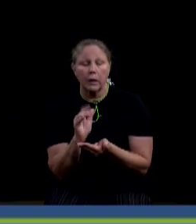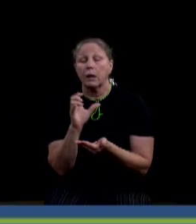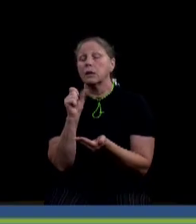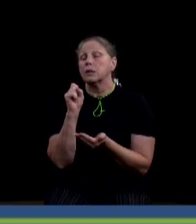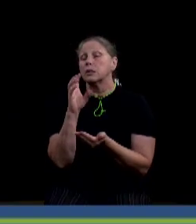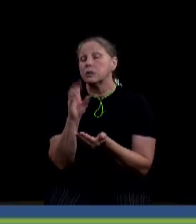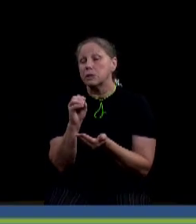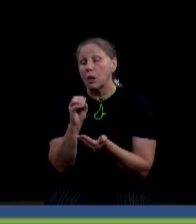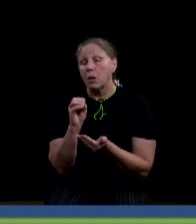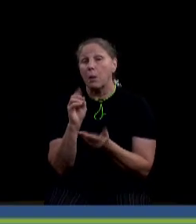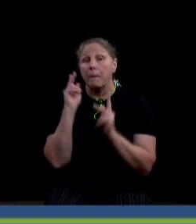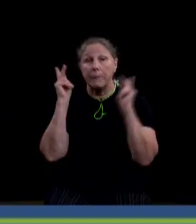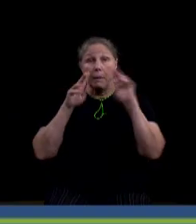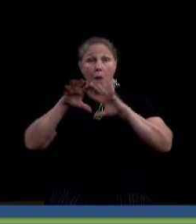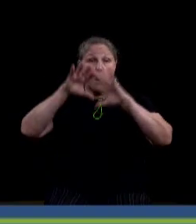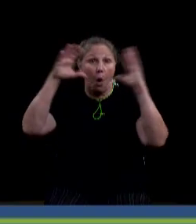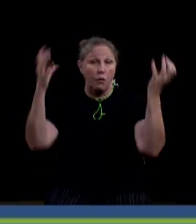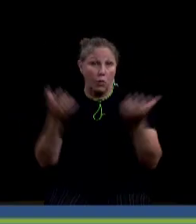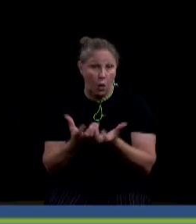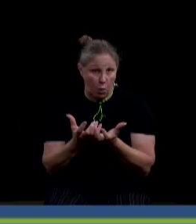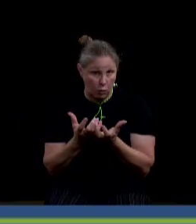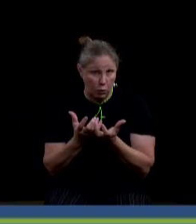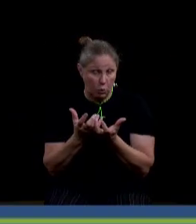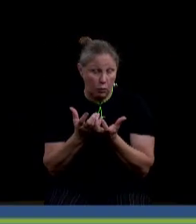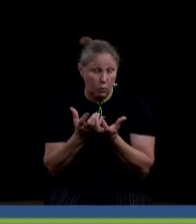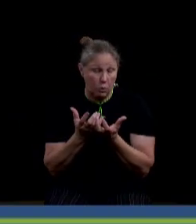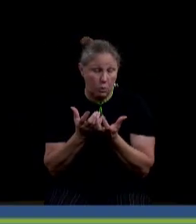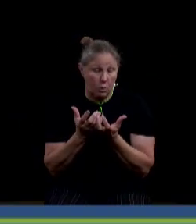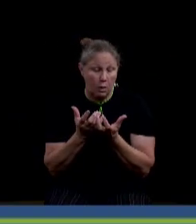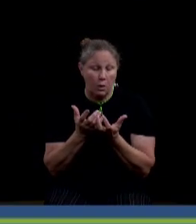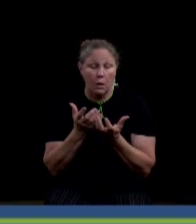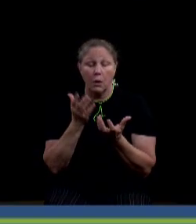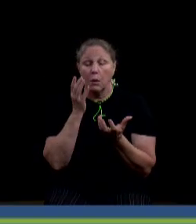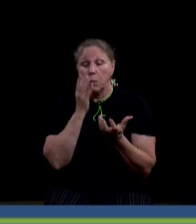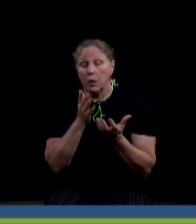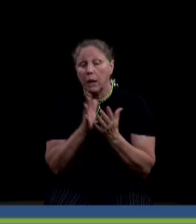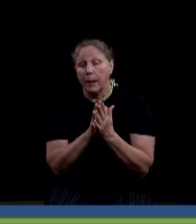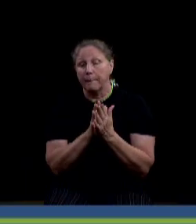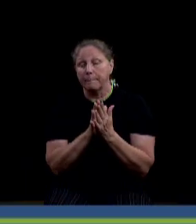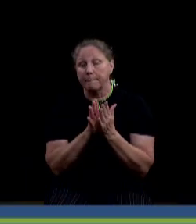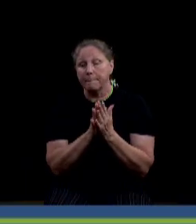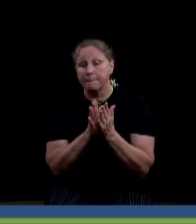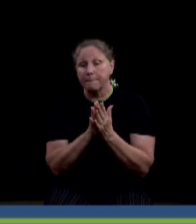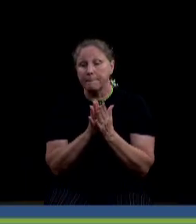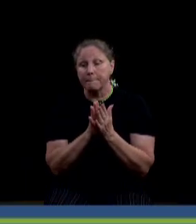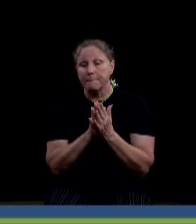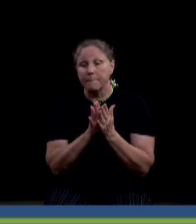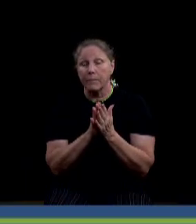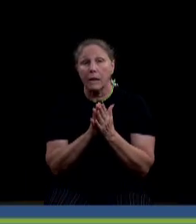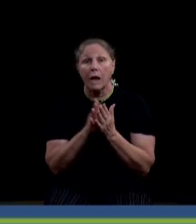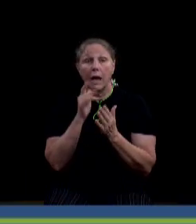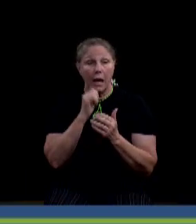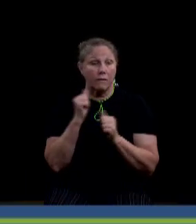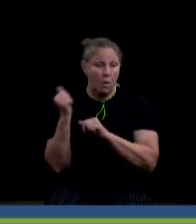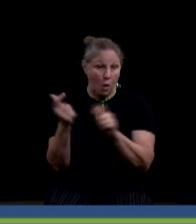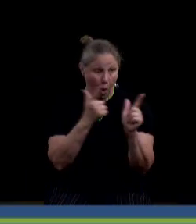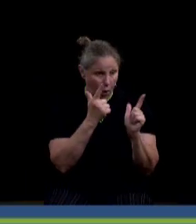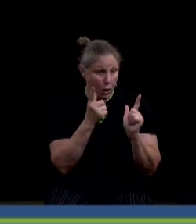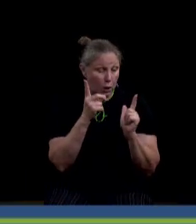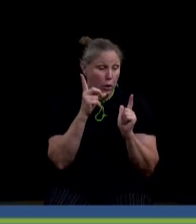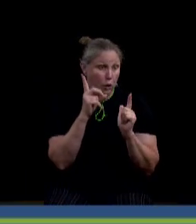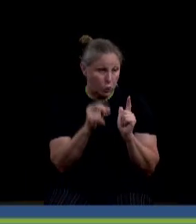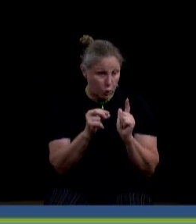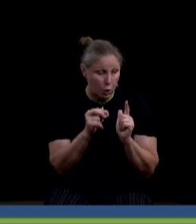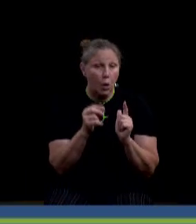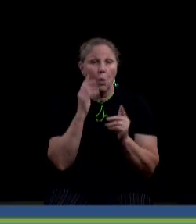that is cumulative, and rather than a single